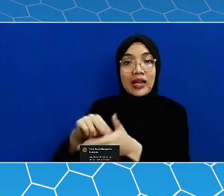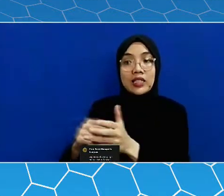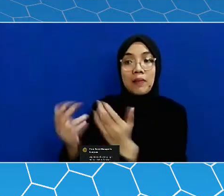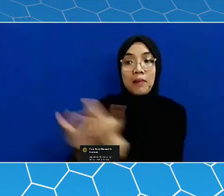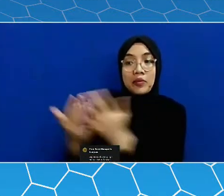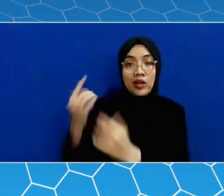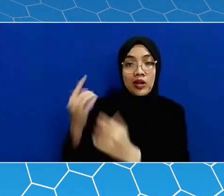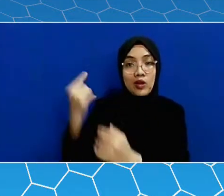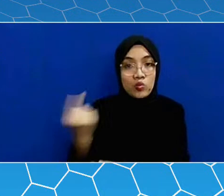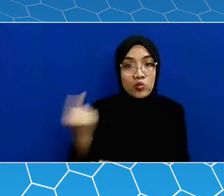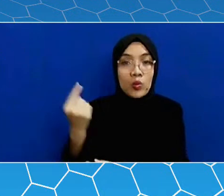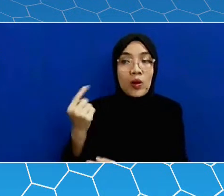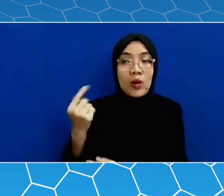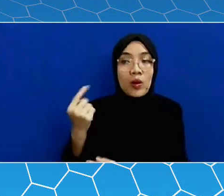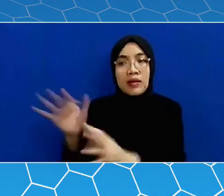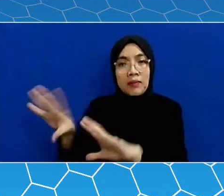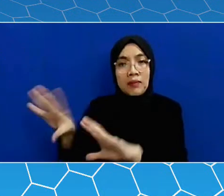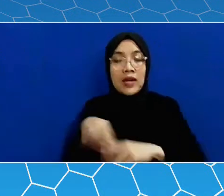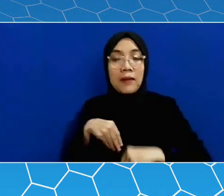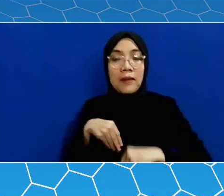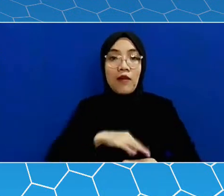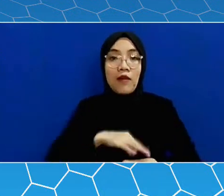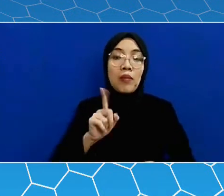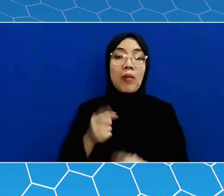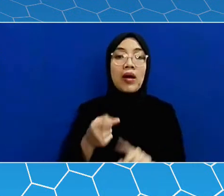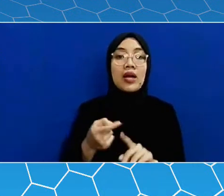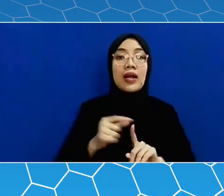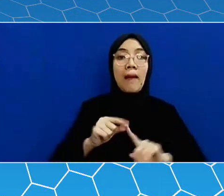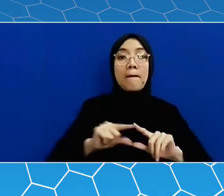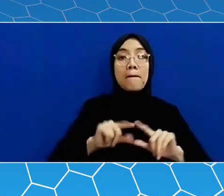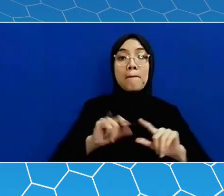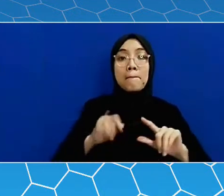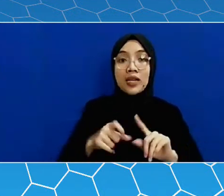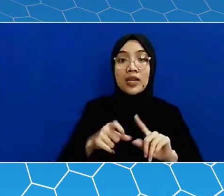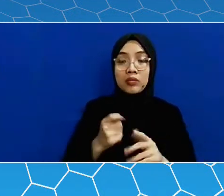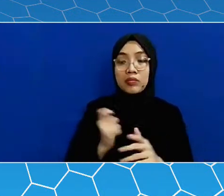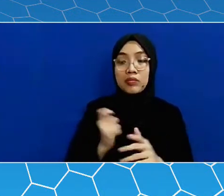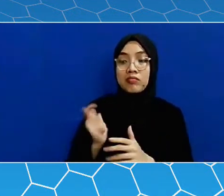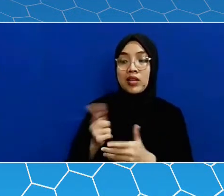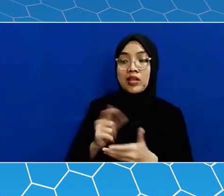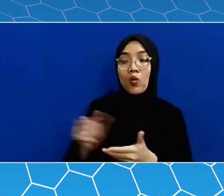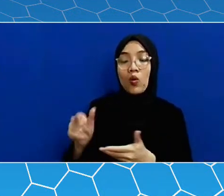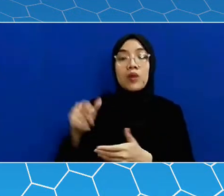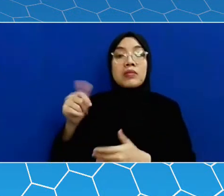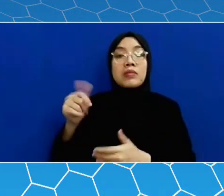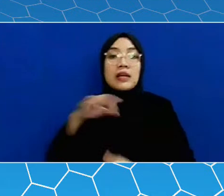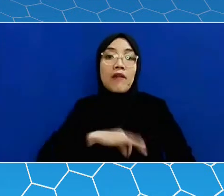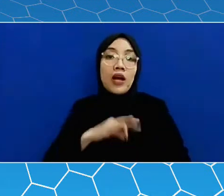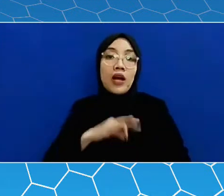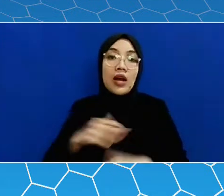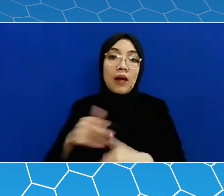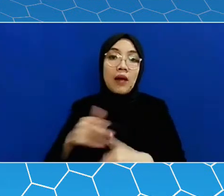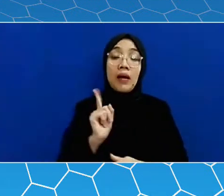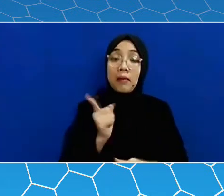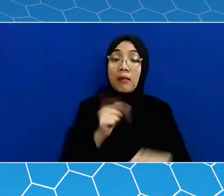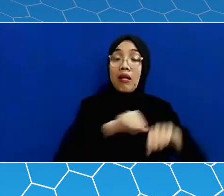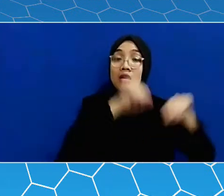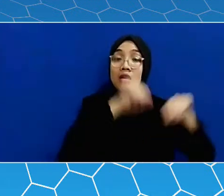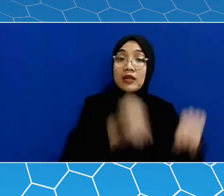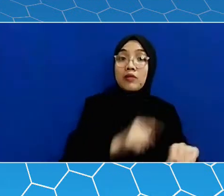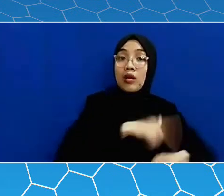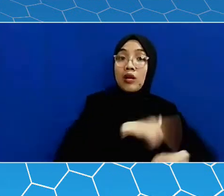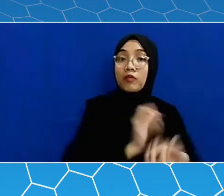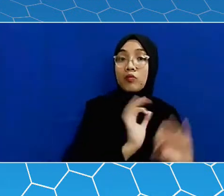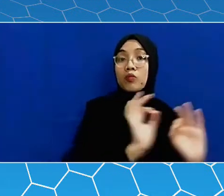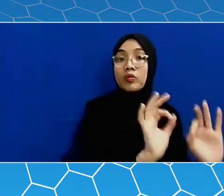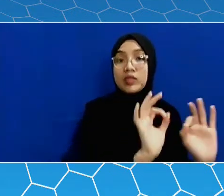not go up. We will have efficient systems, and people are talking to each other. We never used to talk